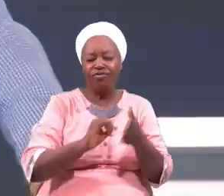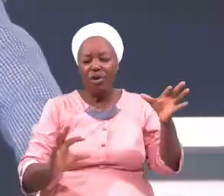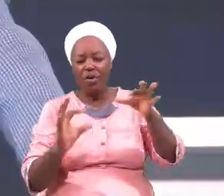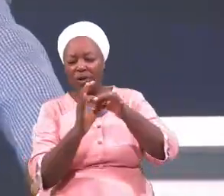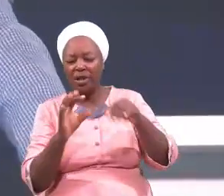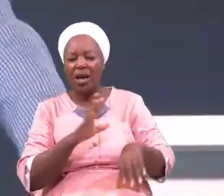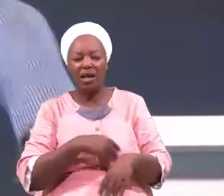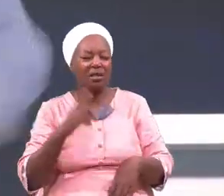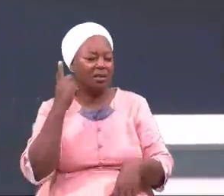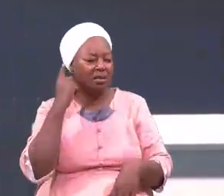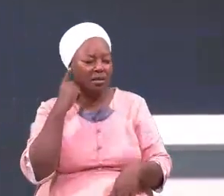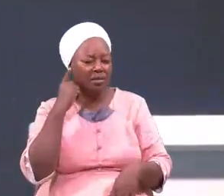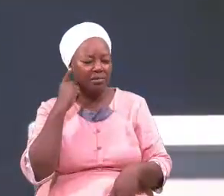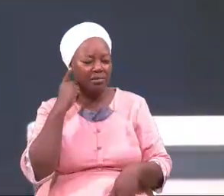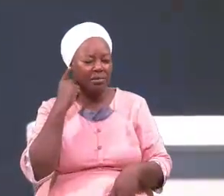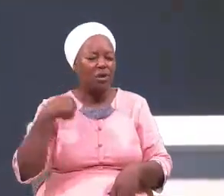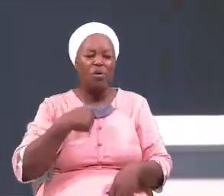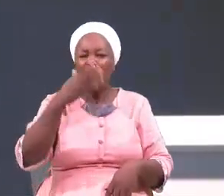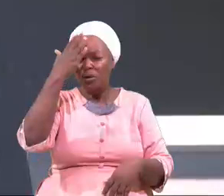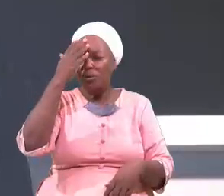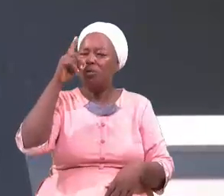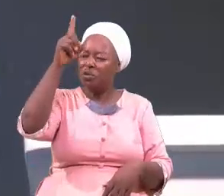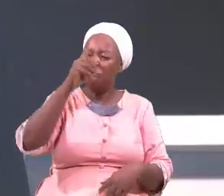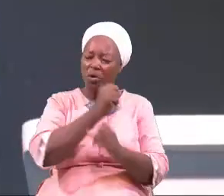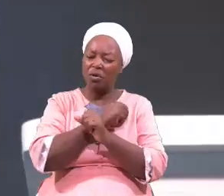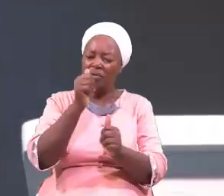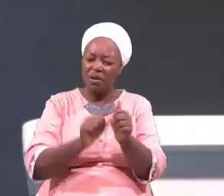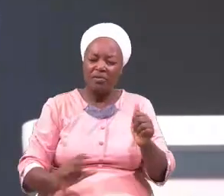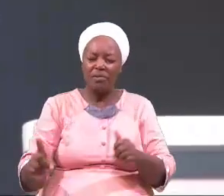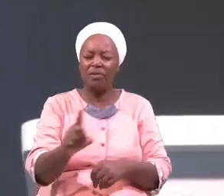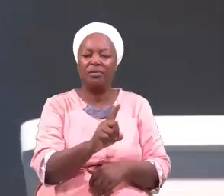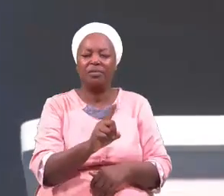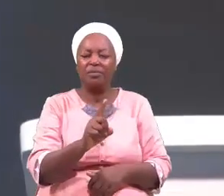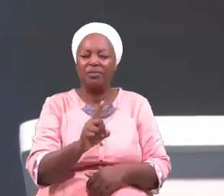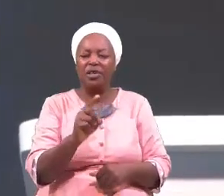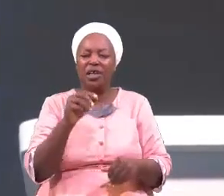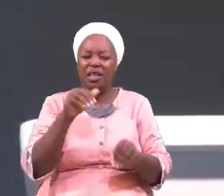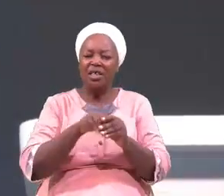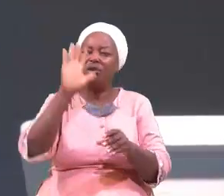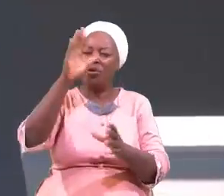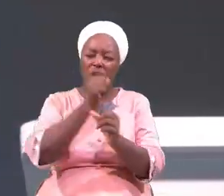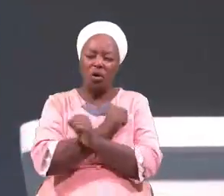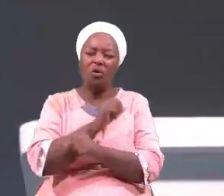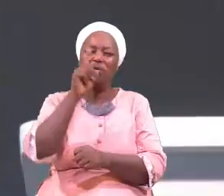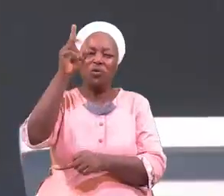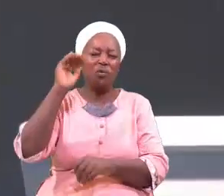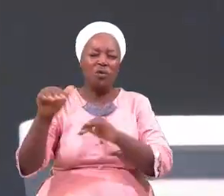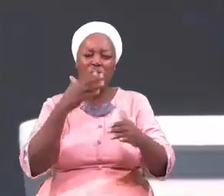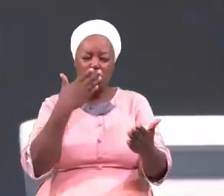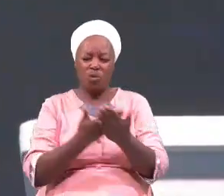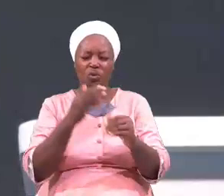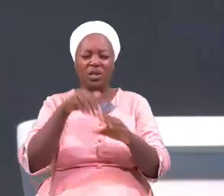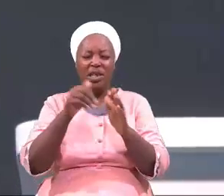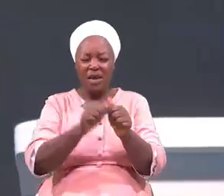listening, we know you love everyone. In your love, you will do good in every